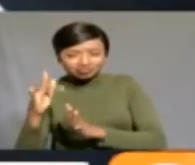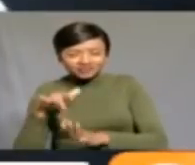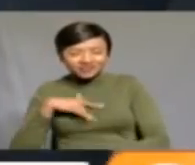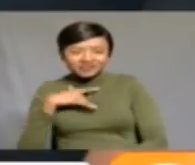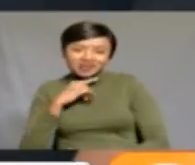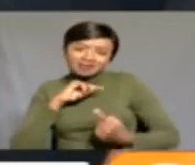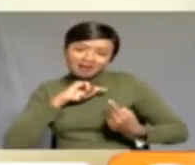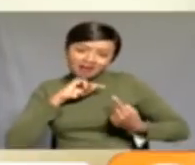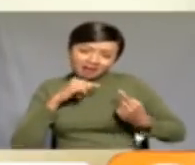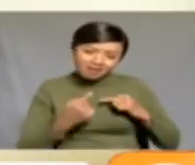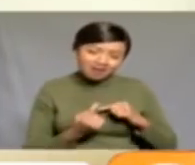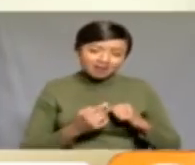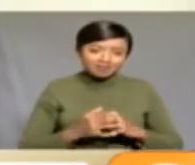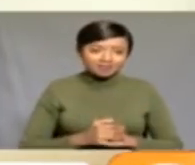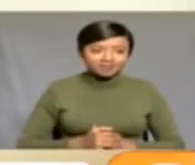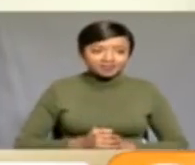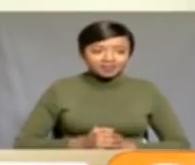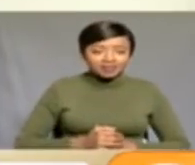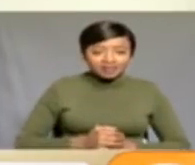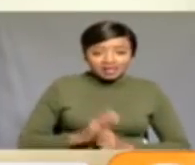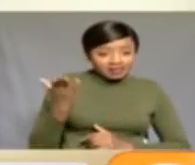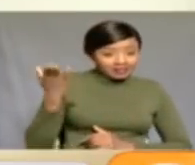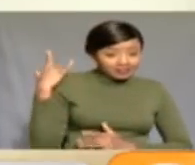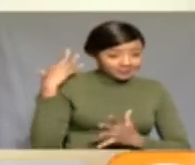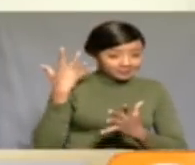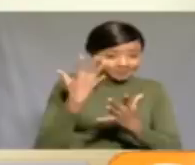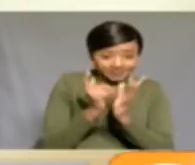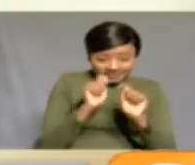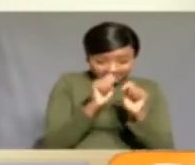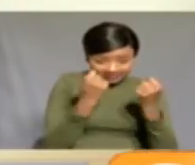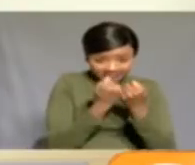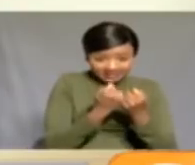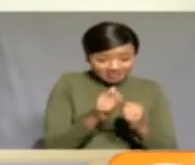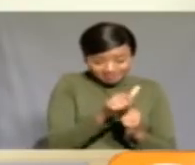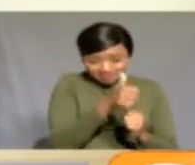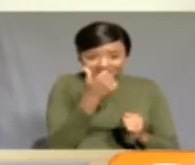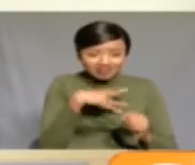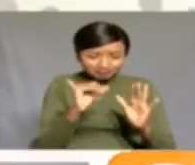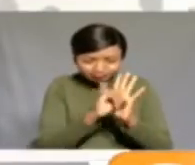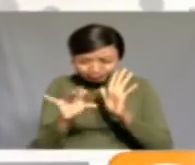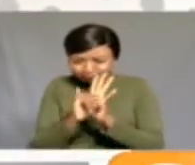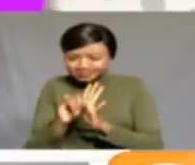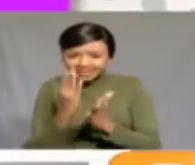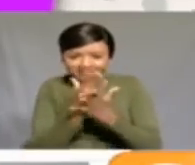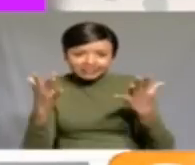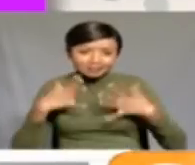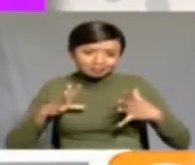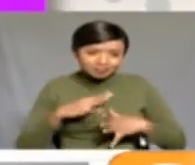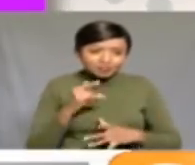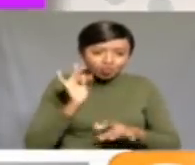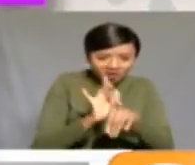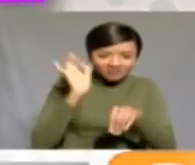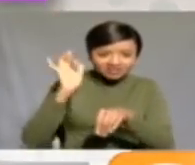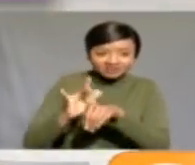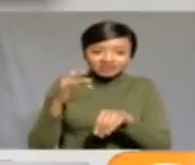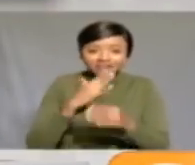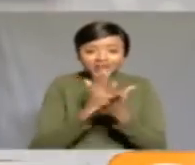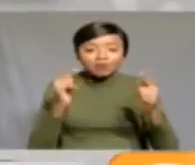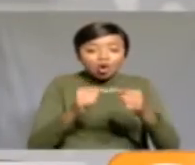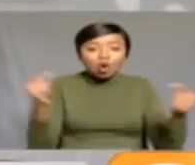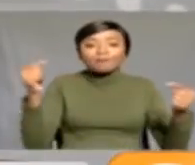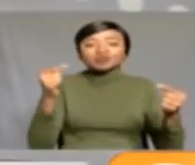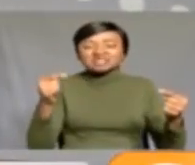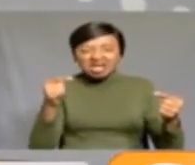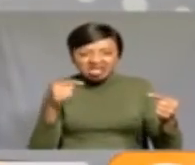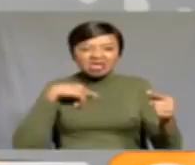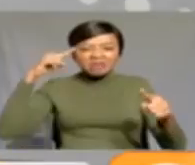past experience, together with four others, formed a team that identifies some of the victims, especially those who post their intentions on social